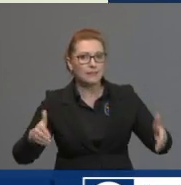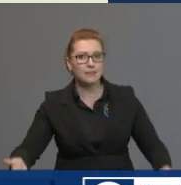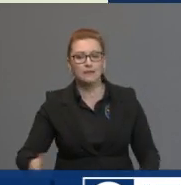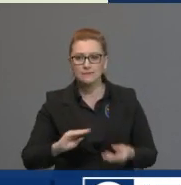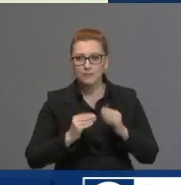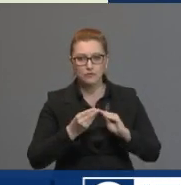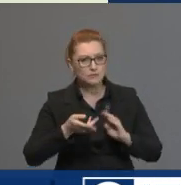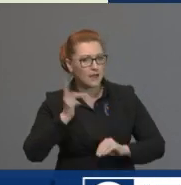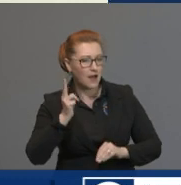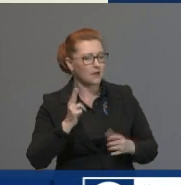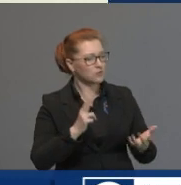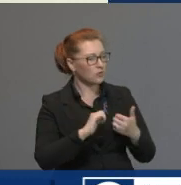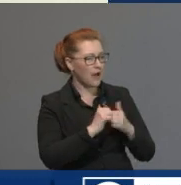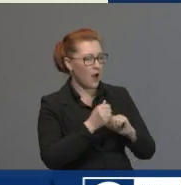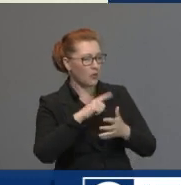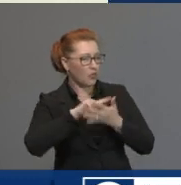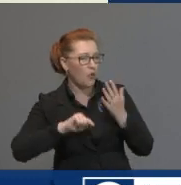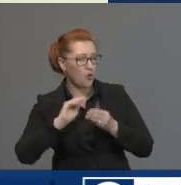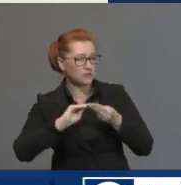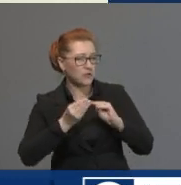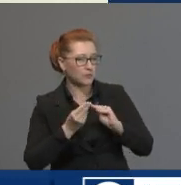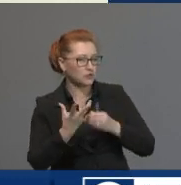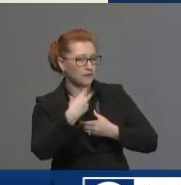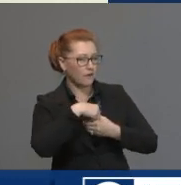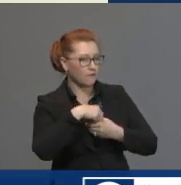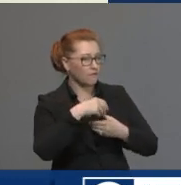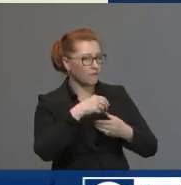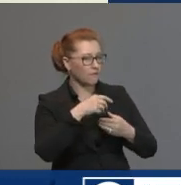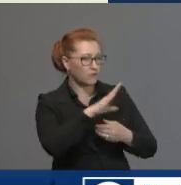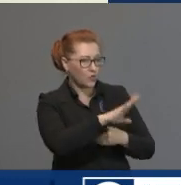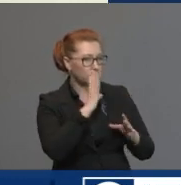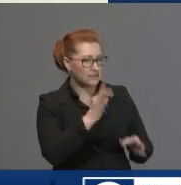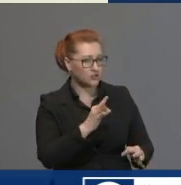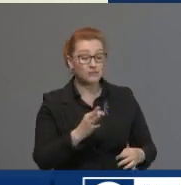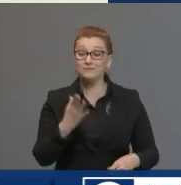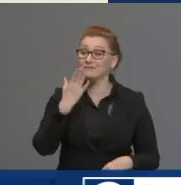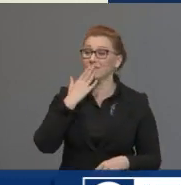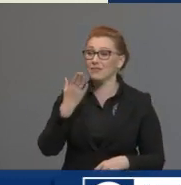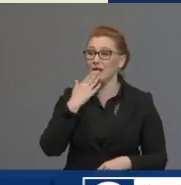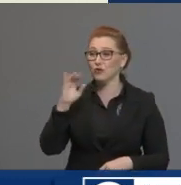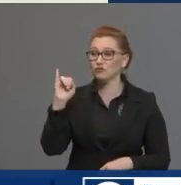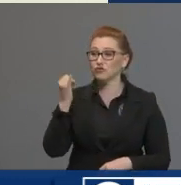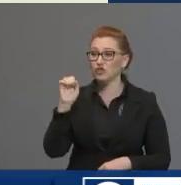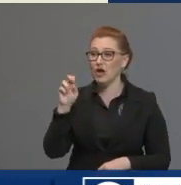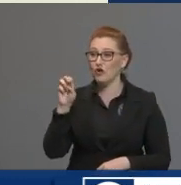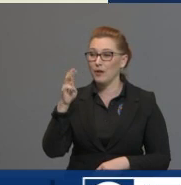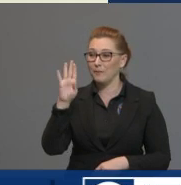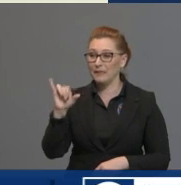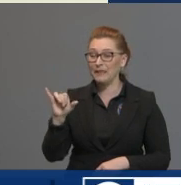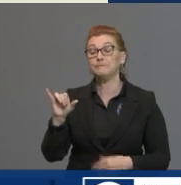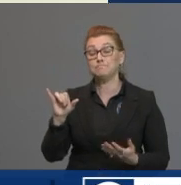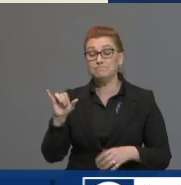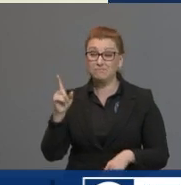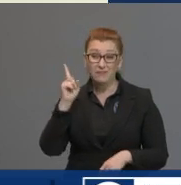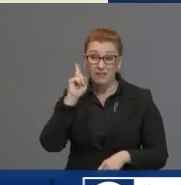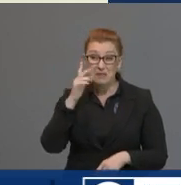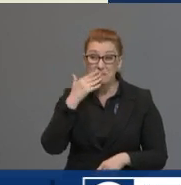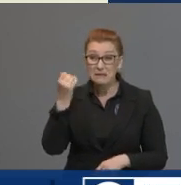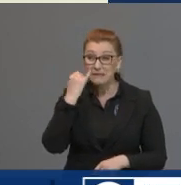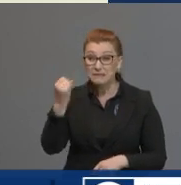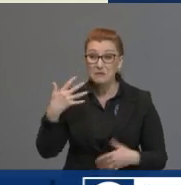you about these, and how are these numbers guiding your actions? Thank you, Jeremy. I guess I would direct